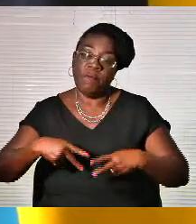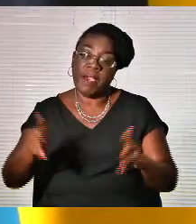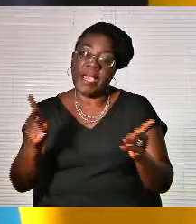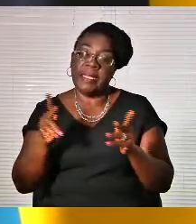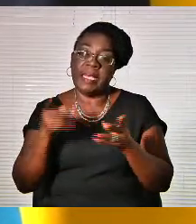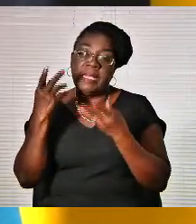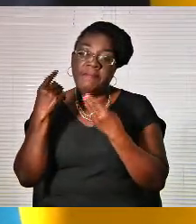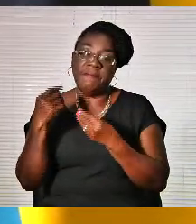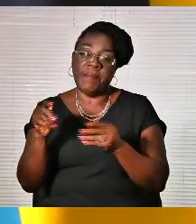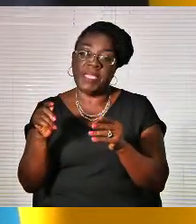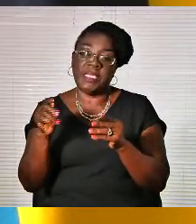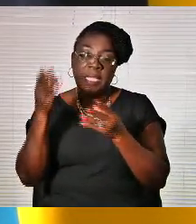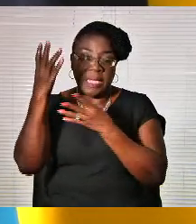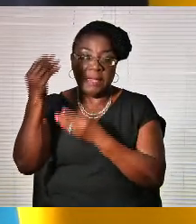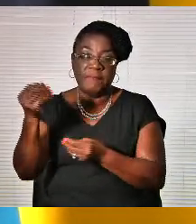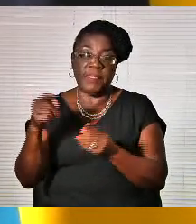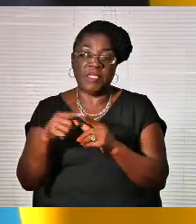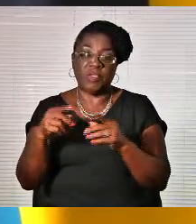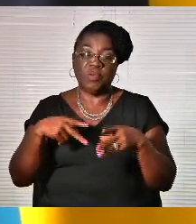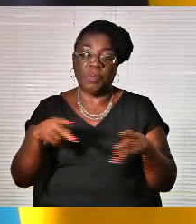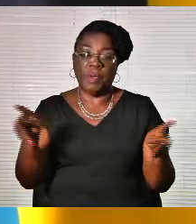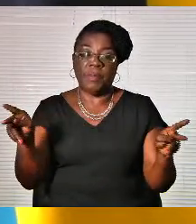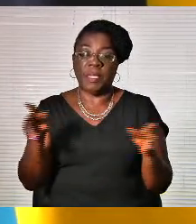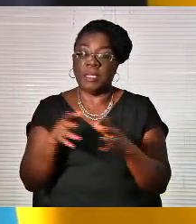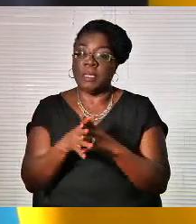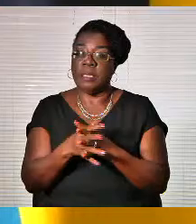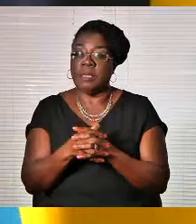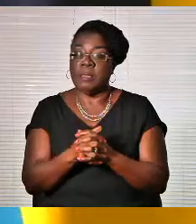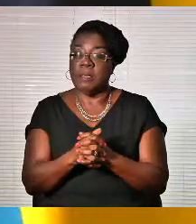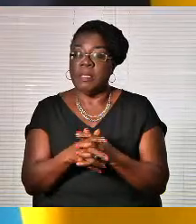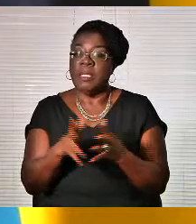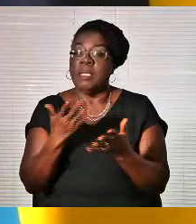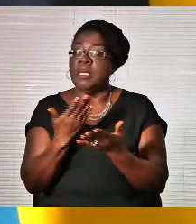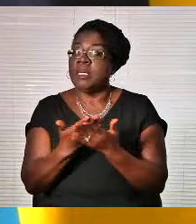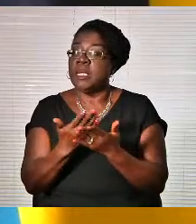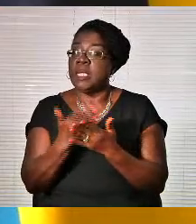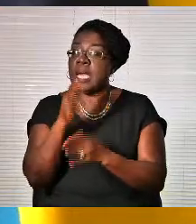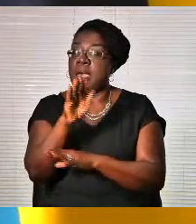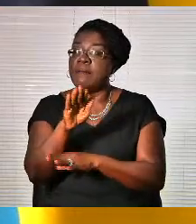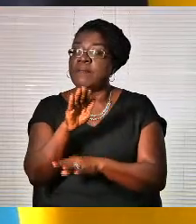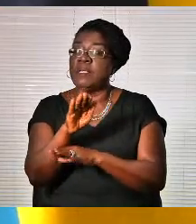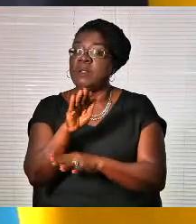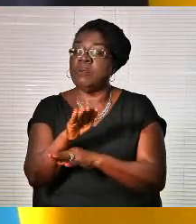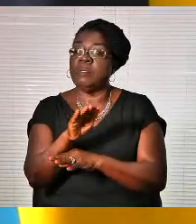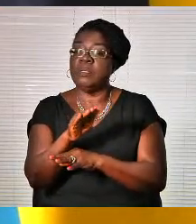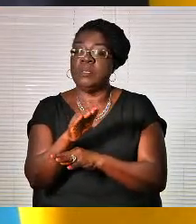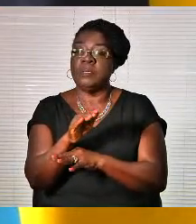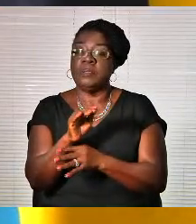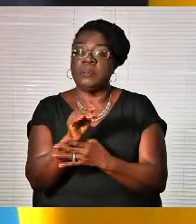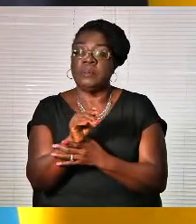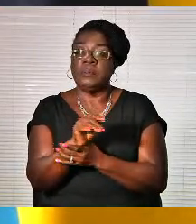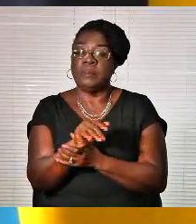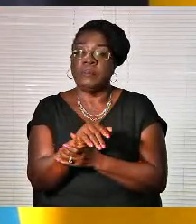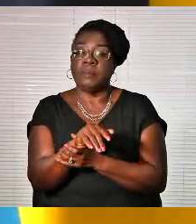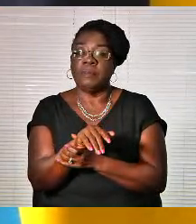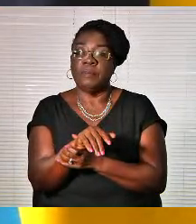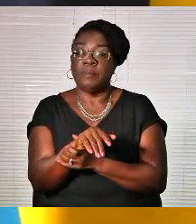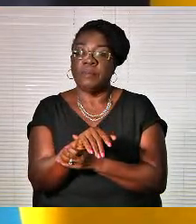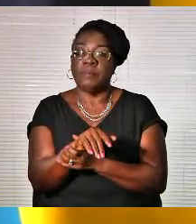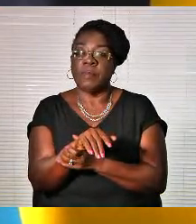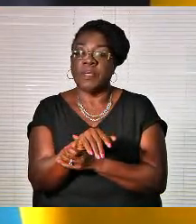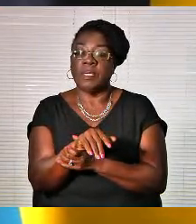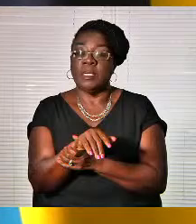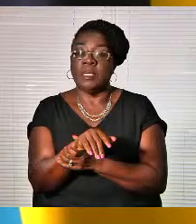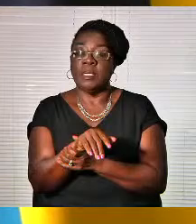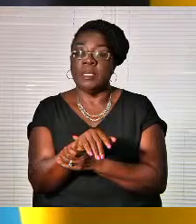public. Dr. Bartlett? Yes, good afternoon, Bahamas, and thank you so much, Ms. Bryan, for your question. So